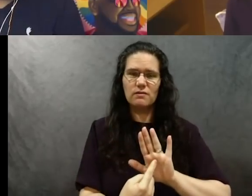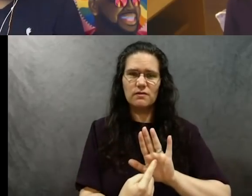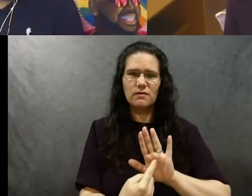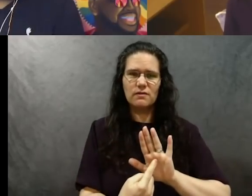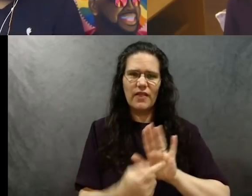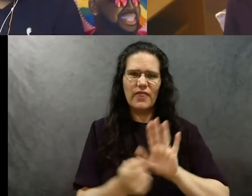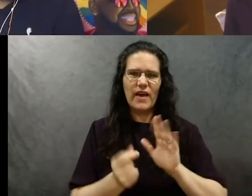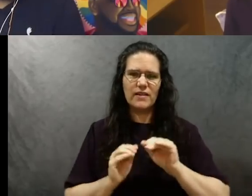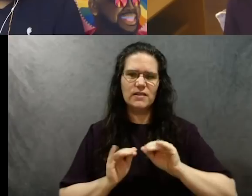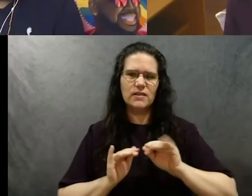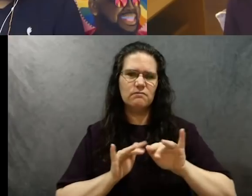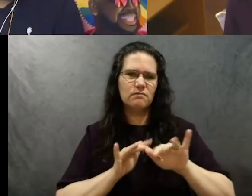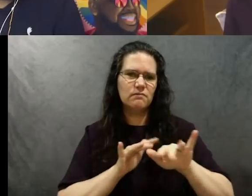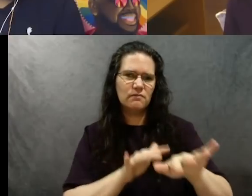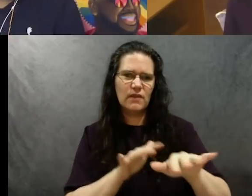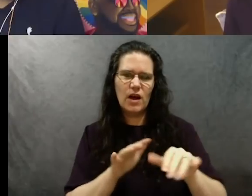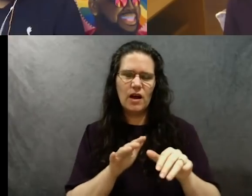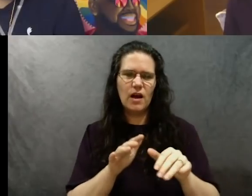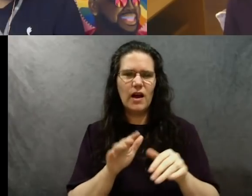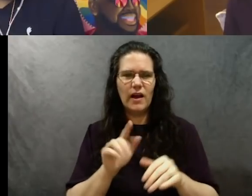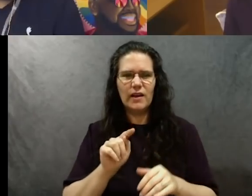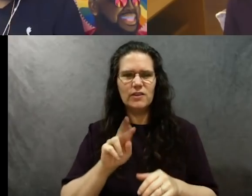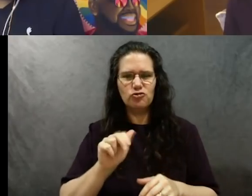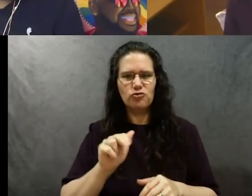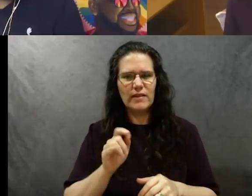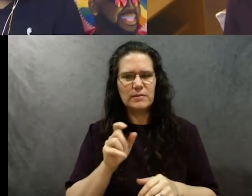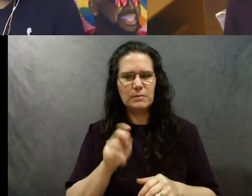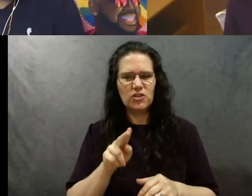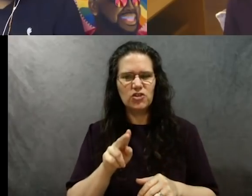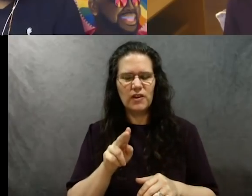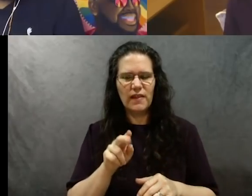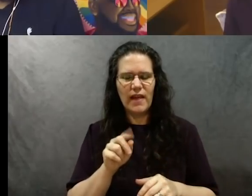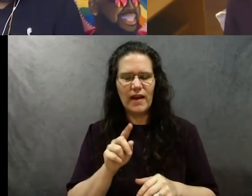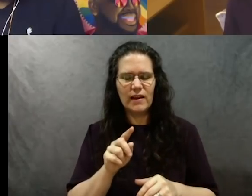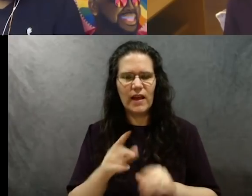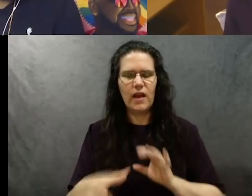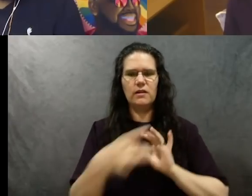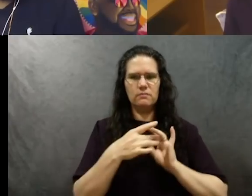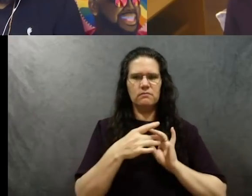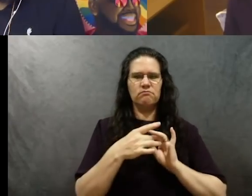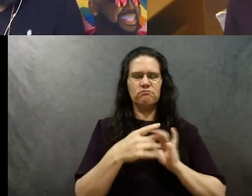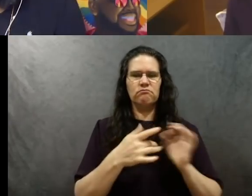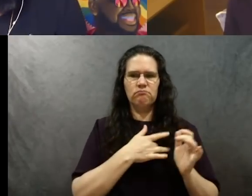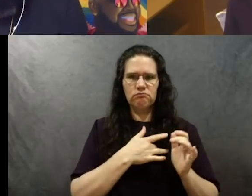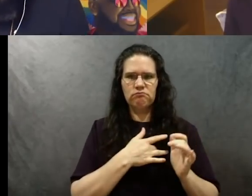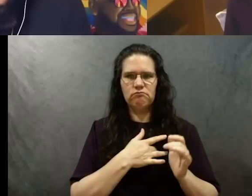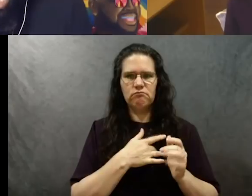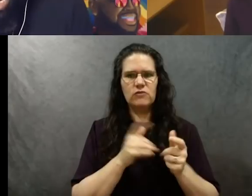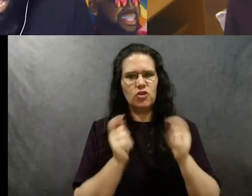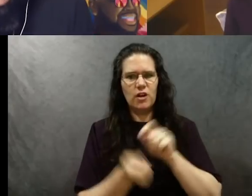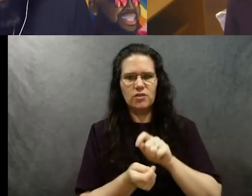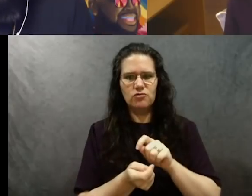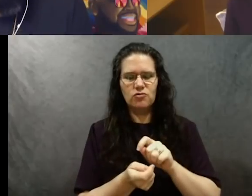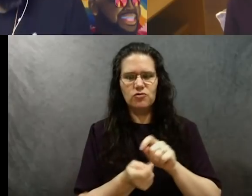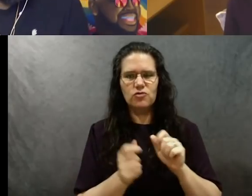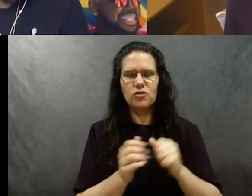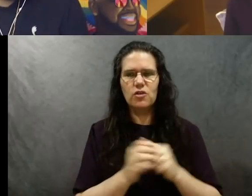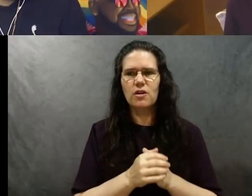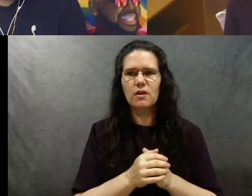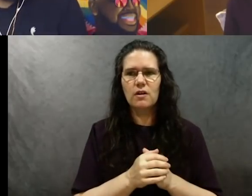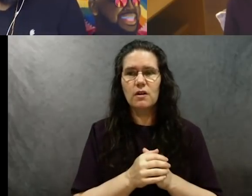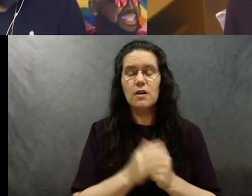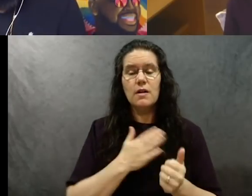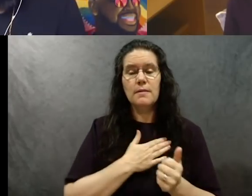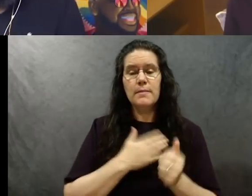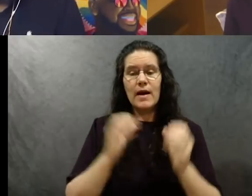transmission that is deeply moving, you know? And for my teachers, I choose my